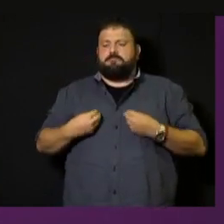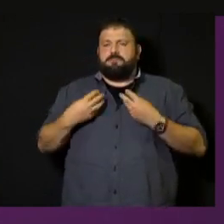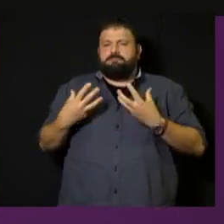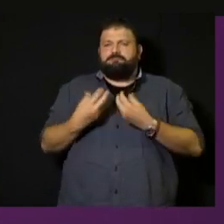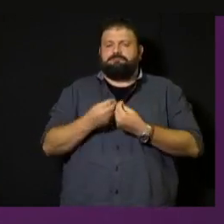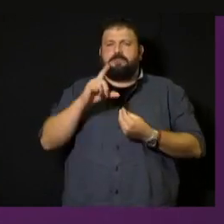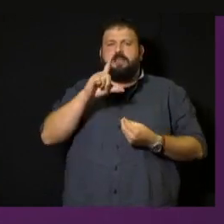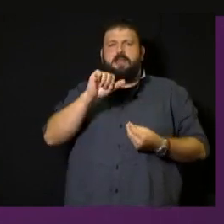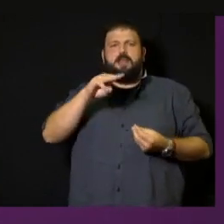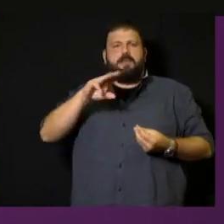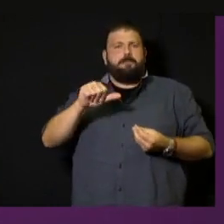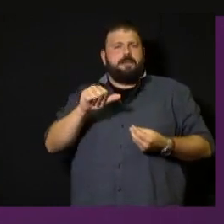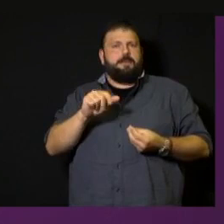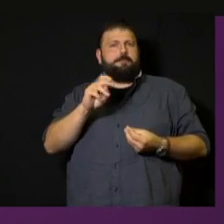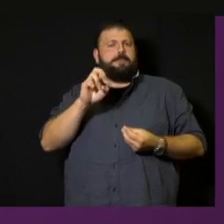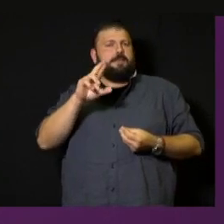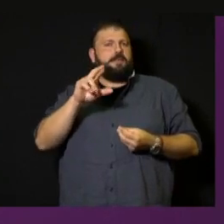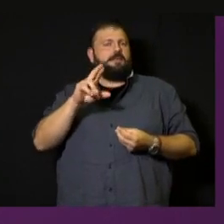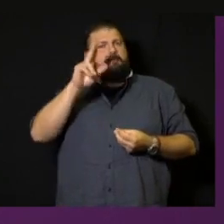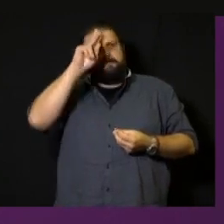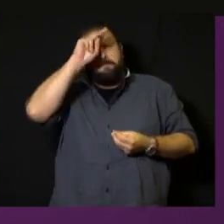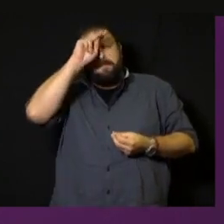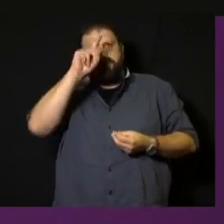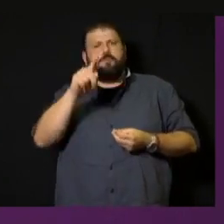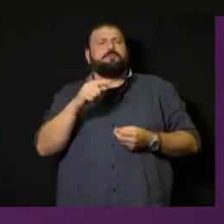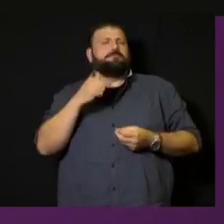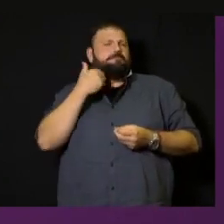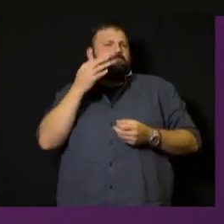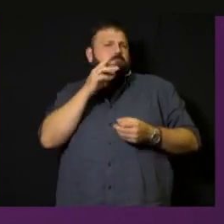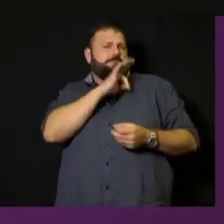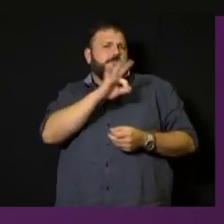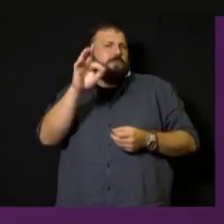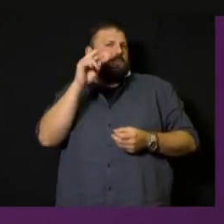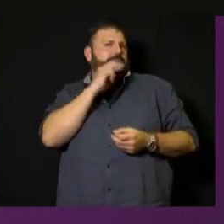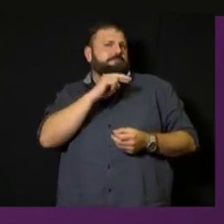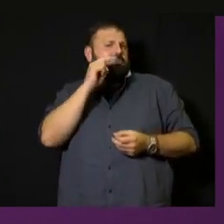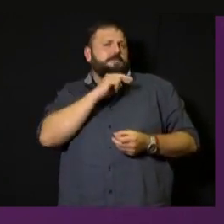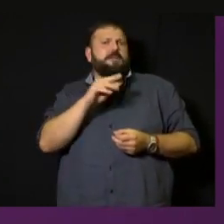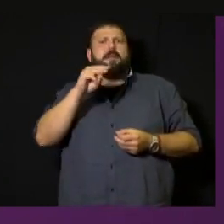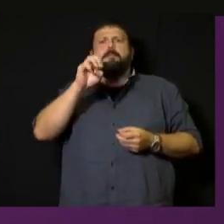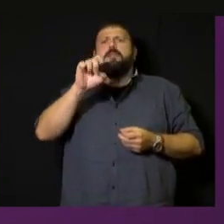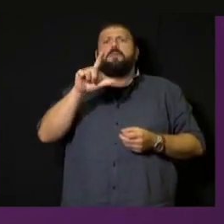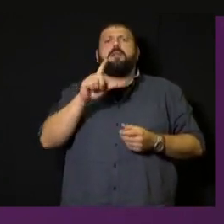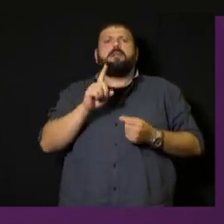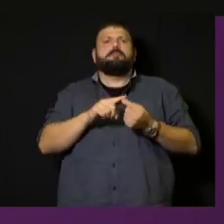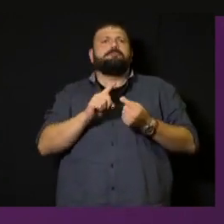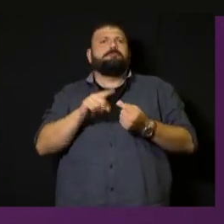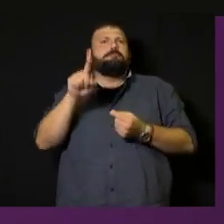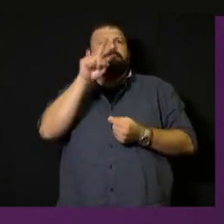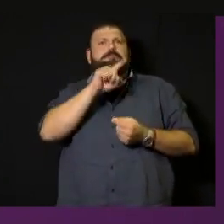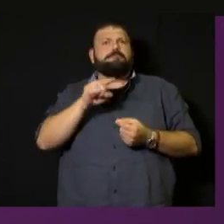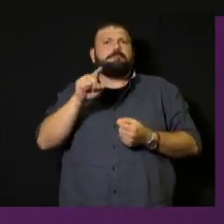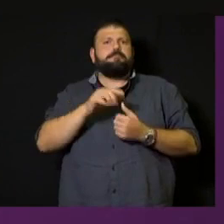Lima. He and Monica. Manuel, very quickly. Who is Manuel